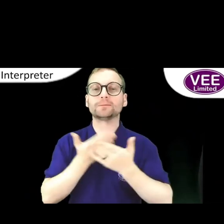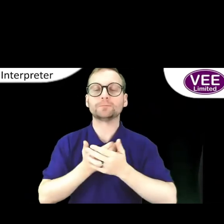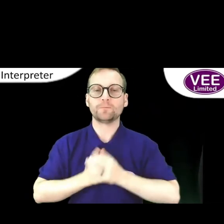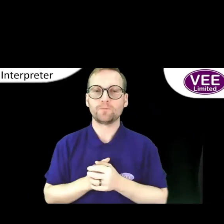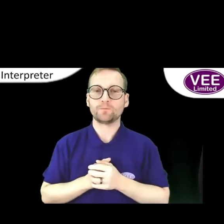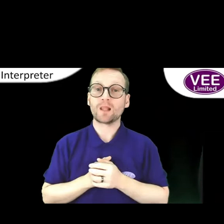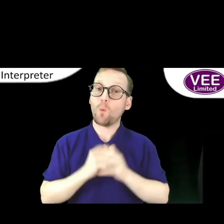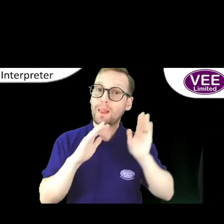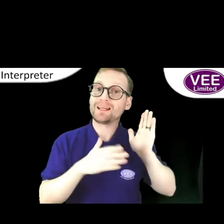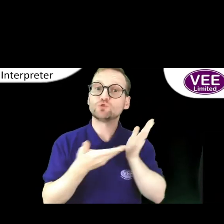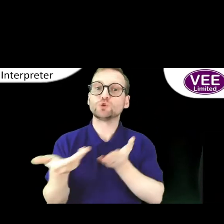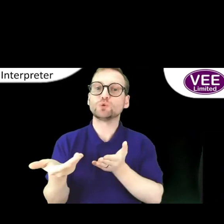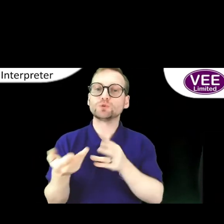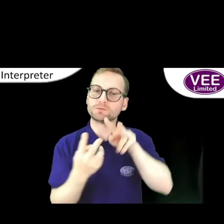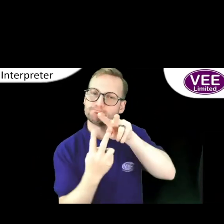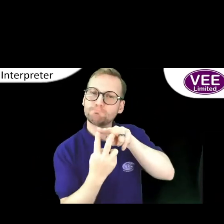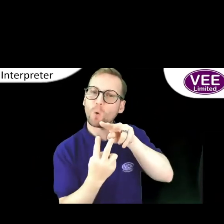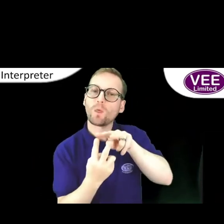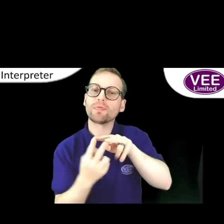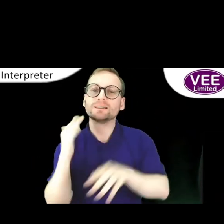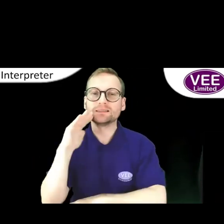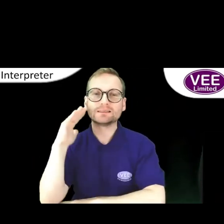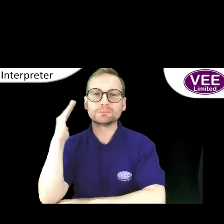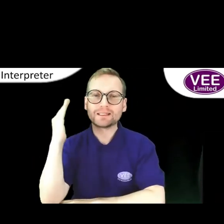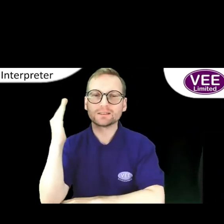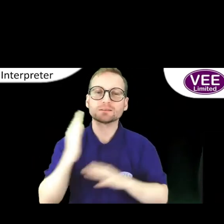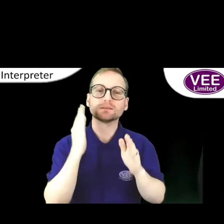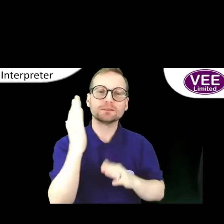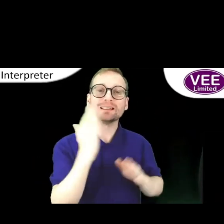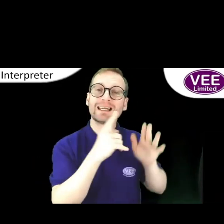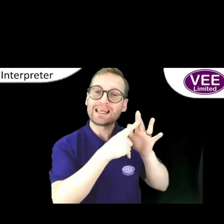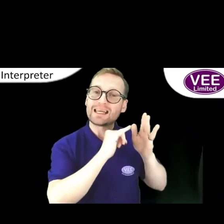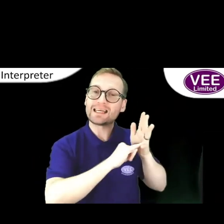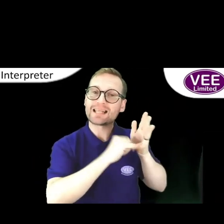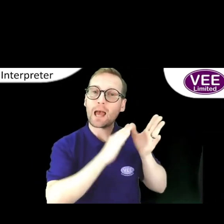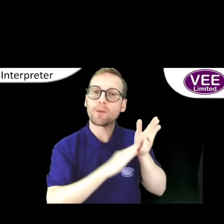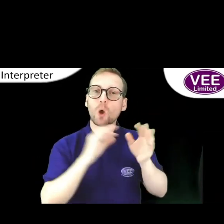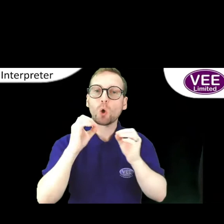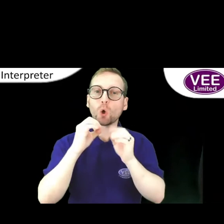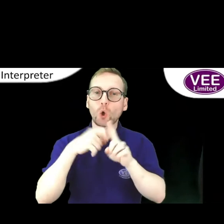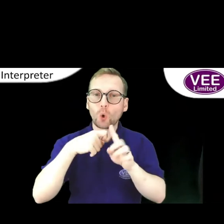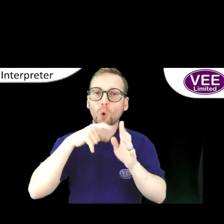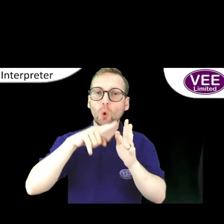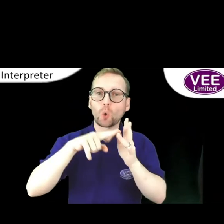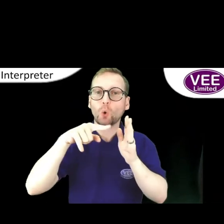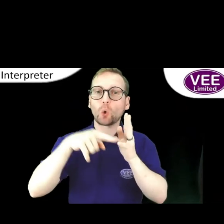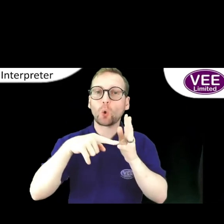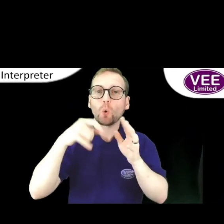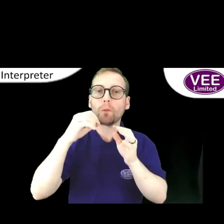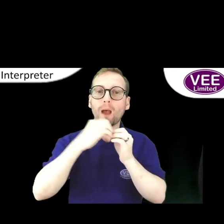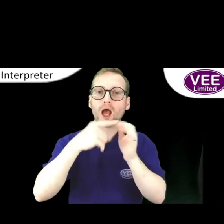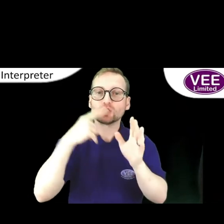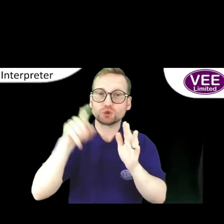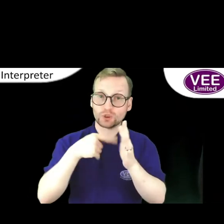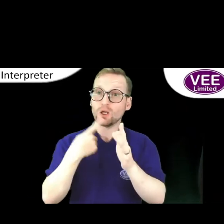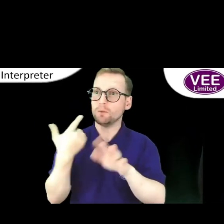and I'll introduce the next two speakers. Issam Kurbaj was born in 1963 and comes from a background